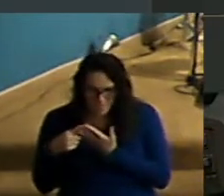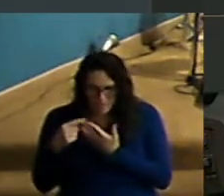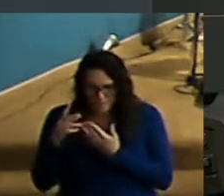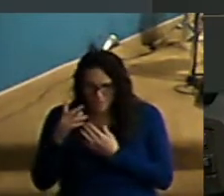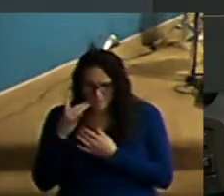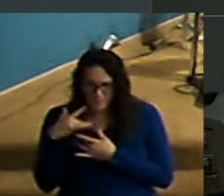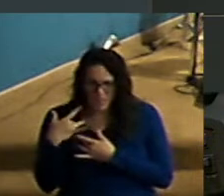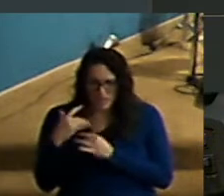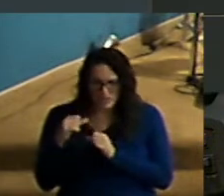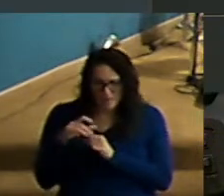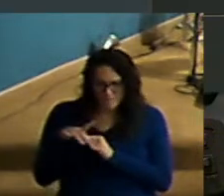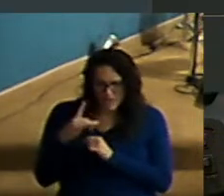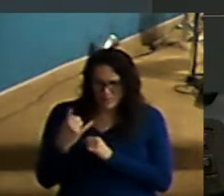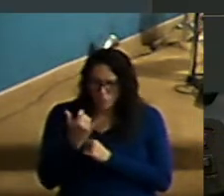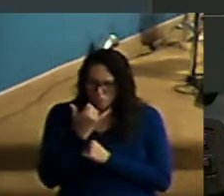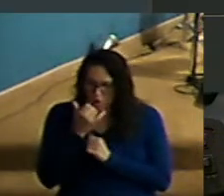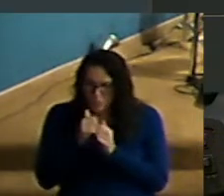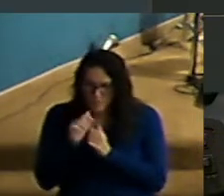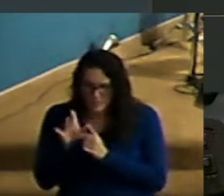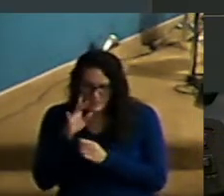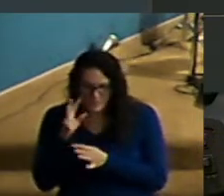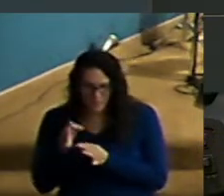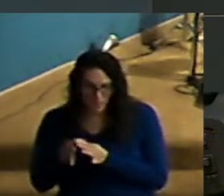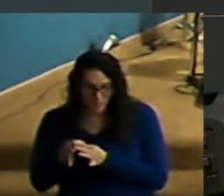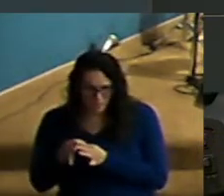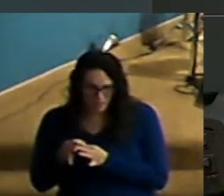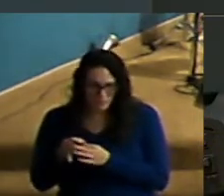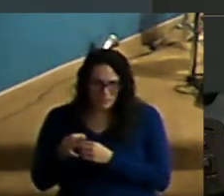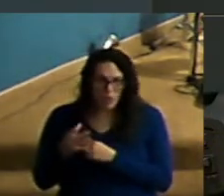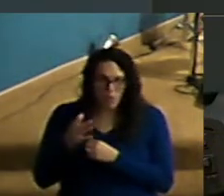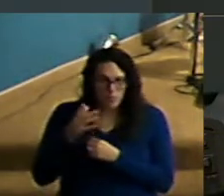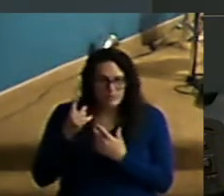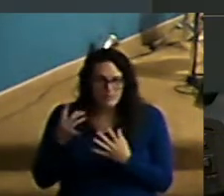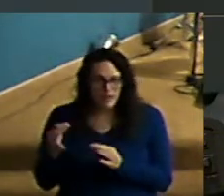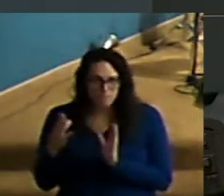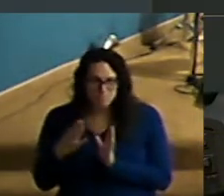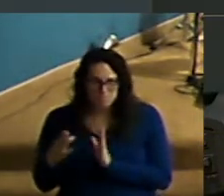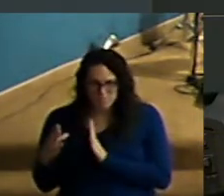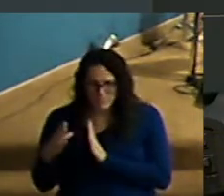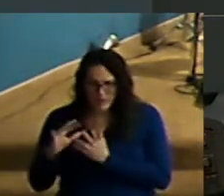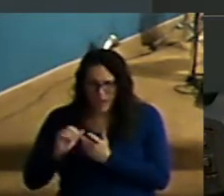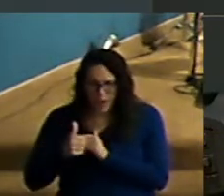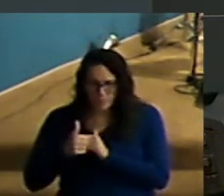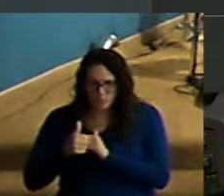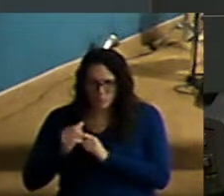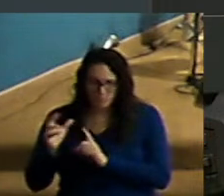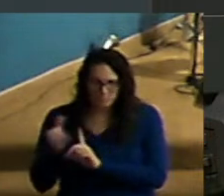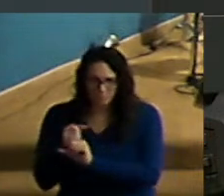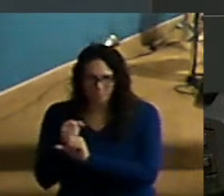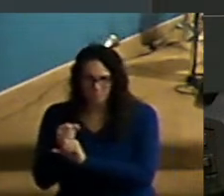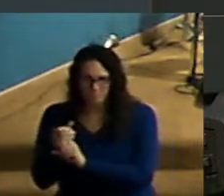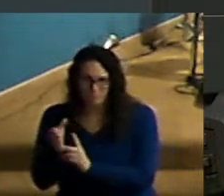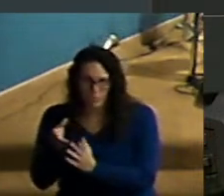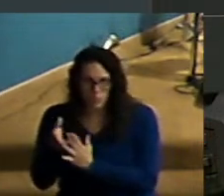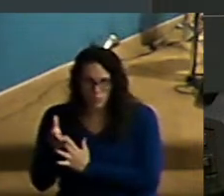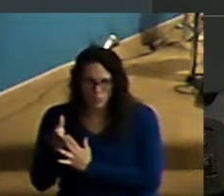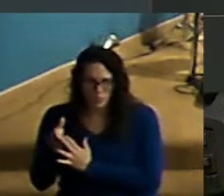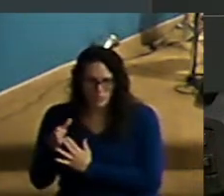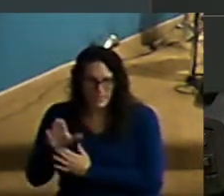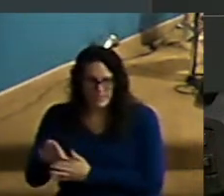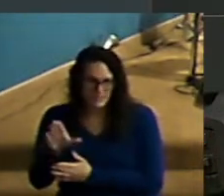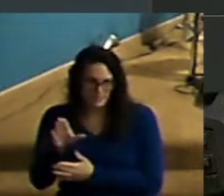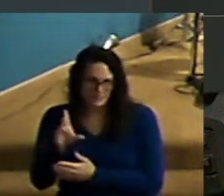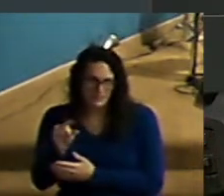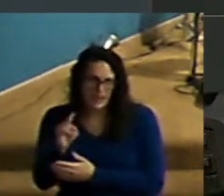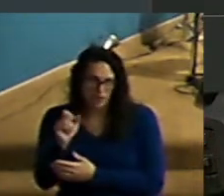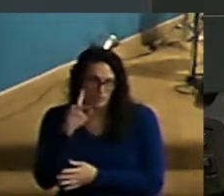find something with his faith. And they're going to attack him through his faith. And so I wanted to think about how prayer centers